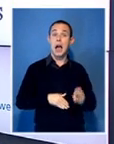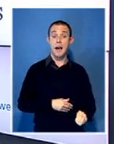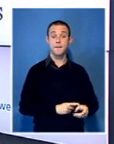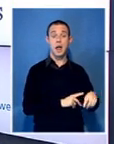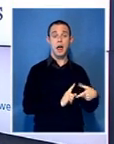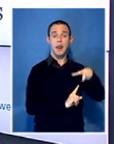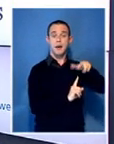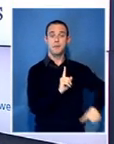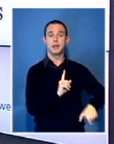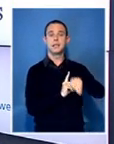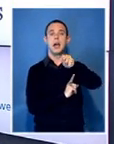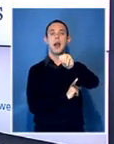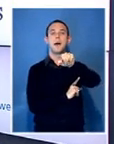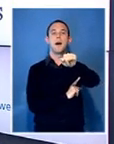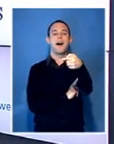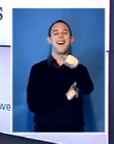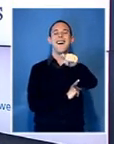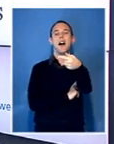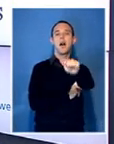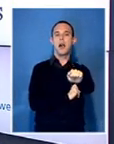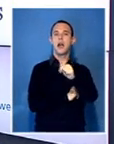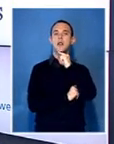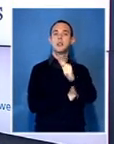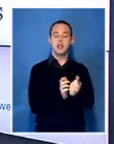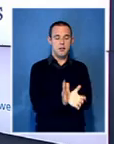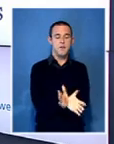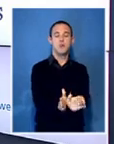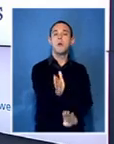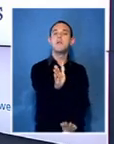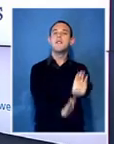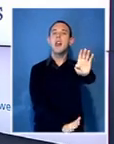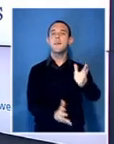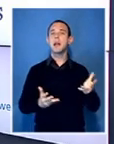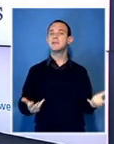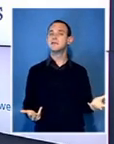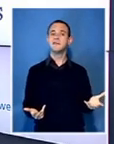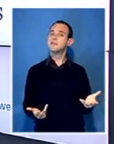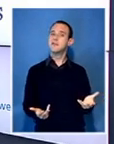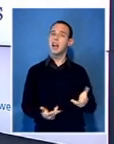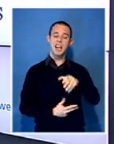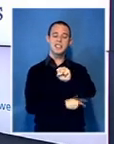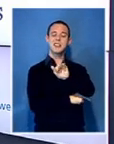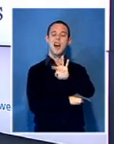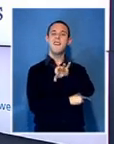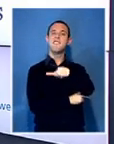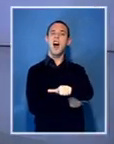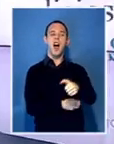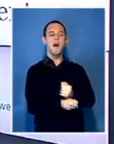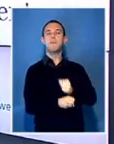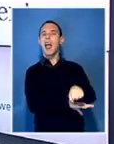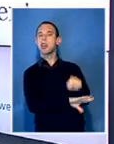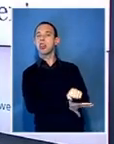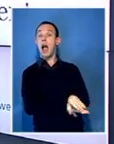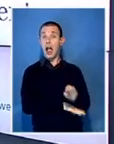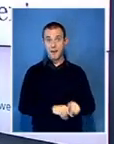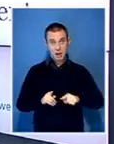says, football development is being taken for granted by SAFA. Look at rugby and cricket. We are world-class competitors as far as those